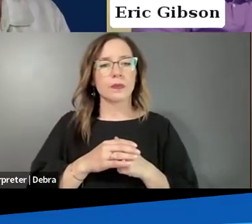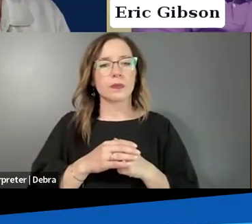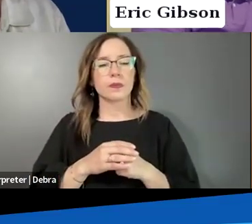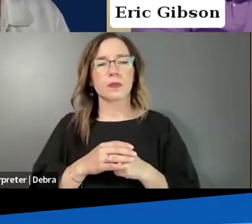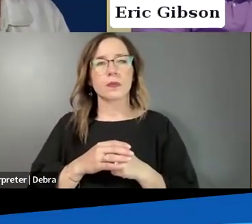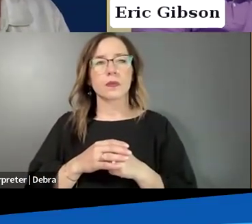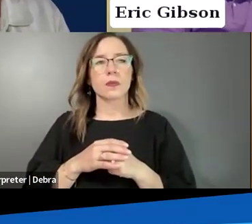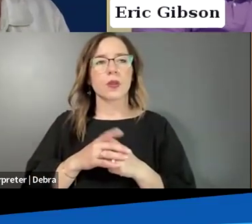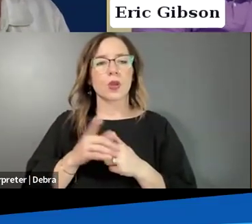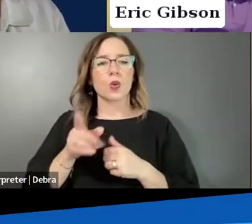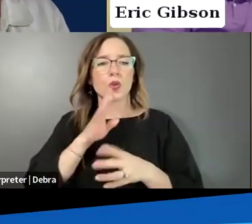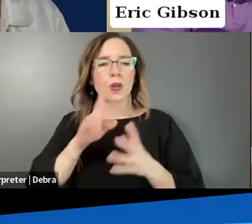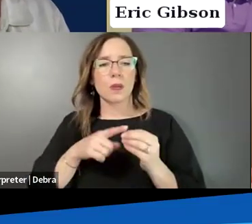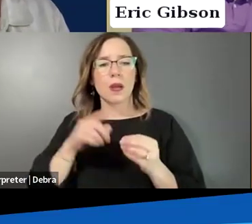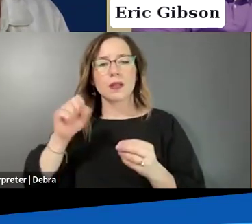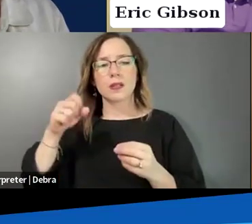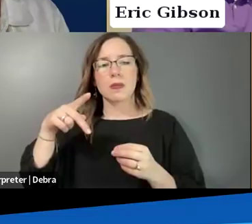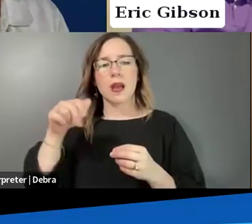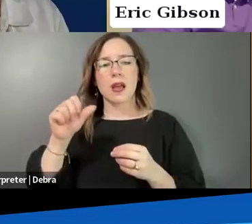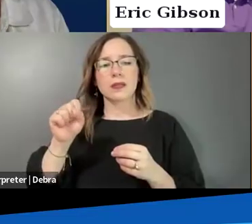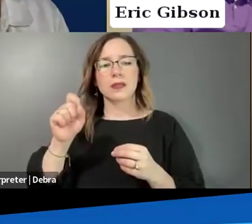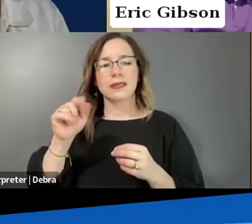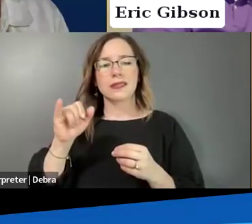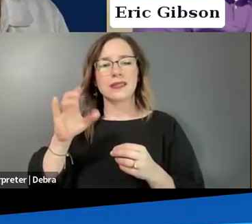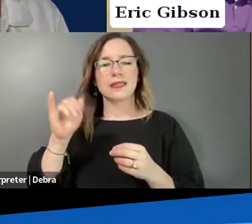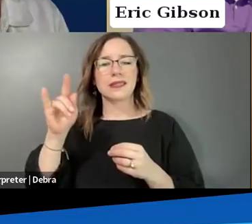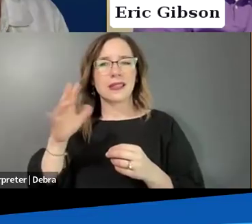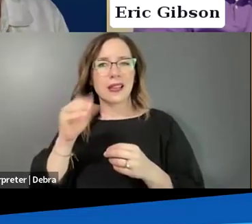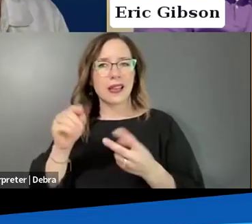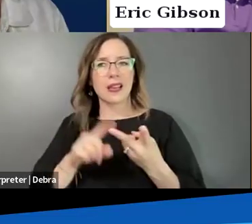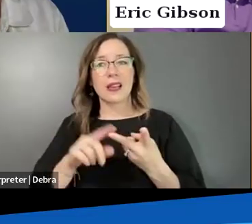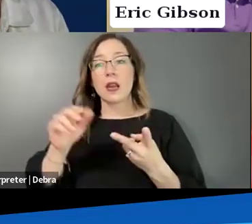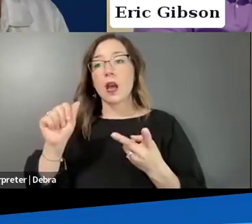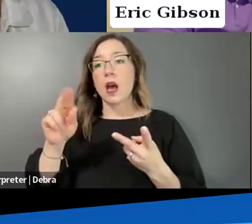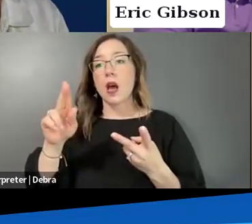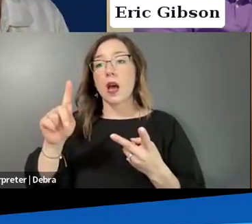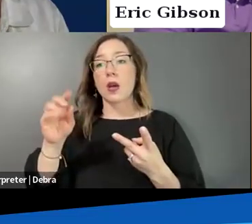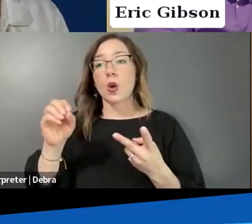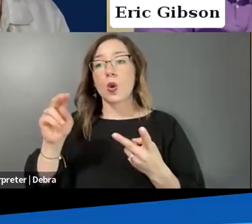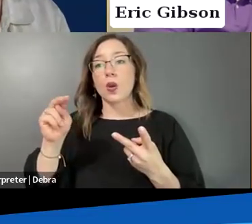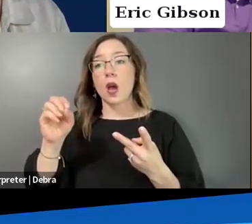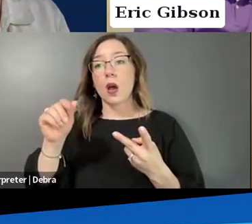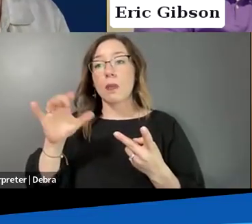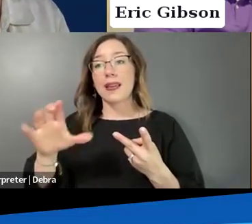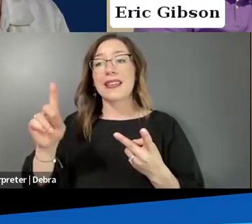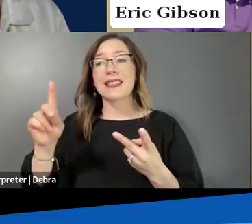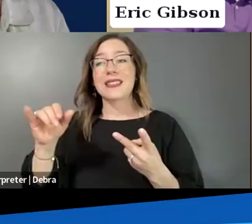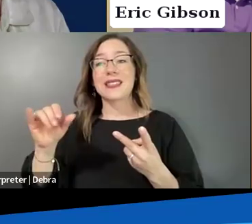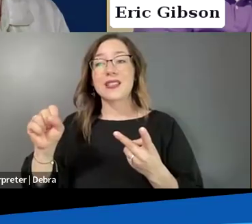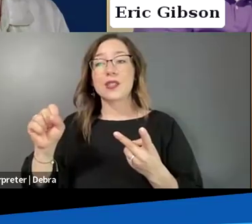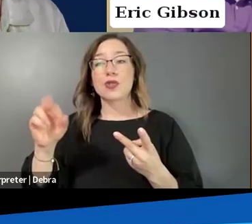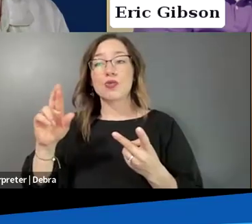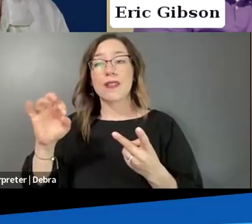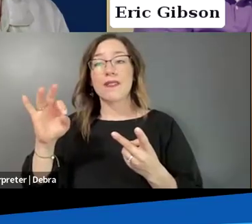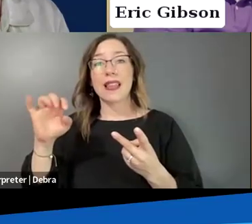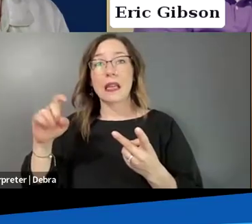about spasticity and, you know, problems, but also autonomic dysreflexia for some people. And, you know, it can